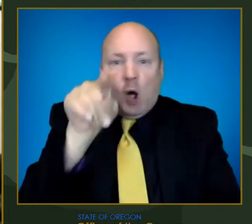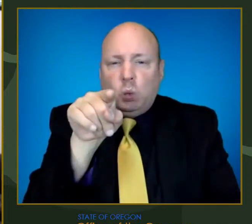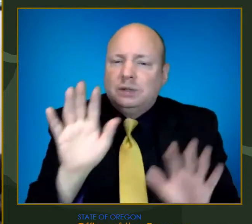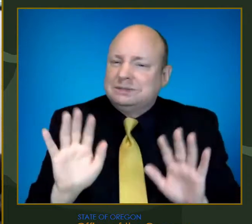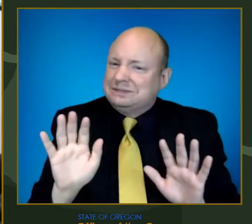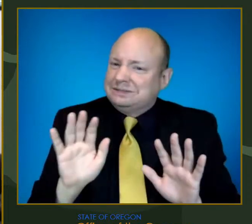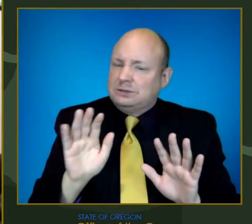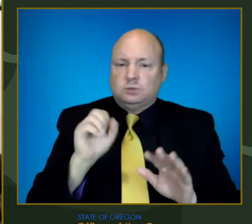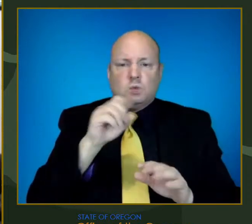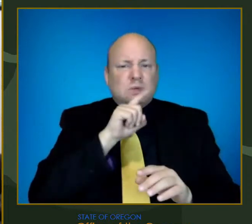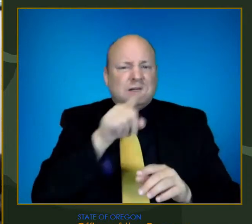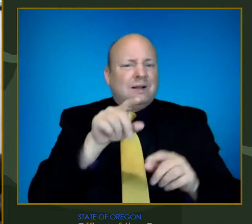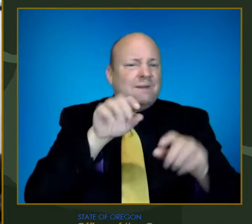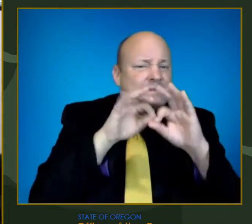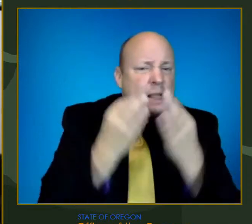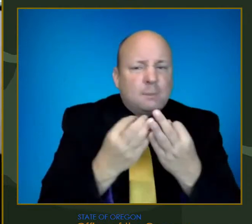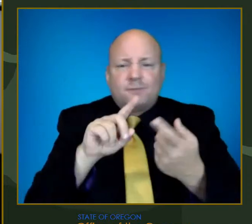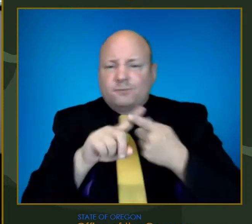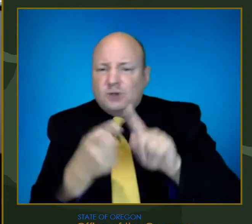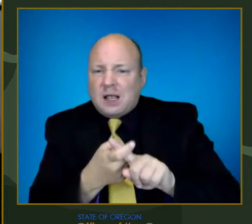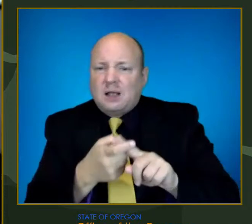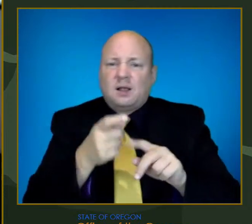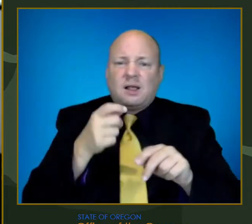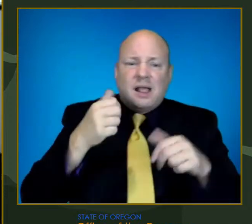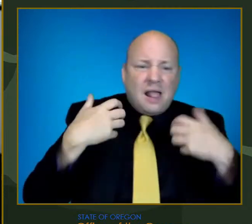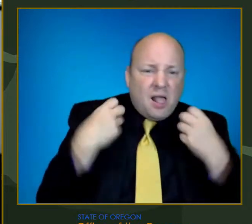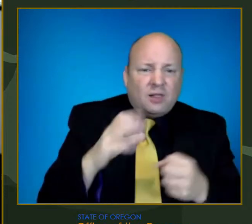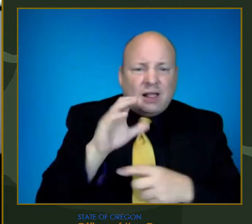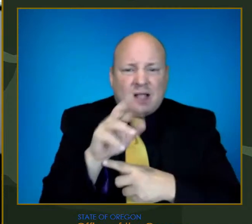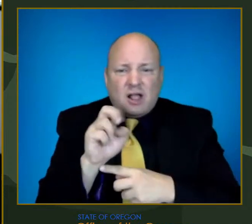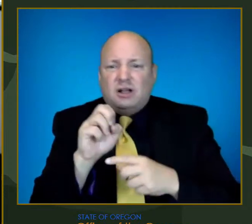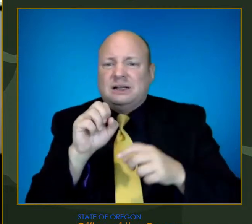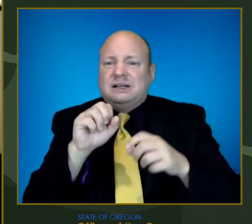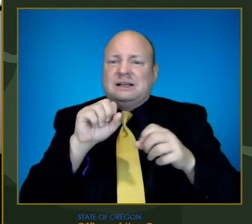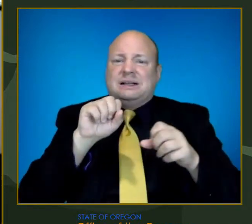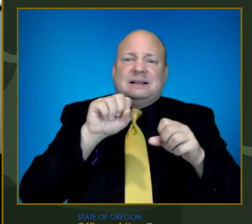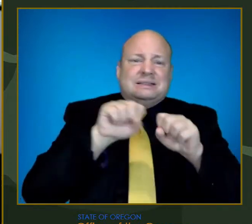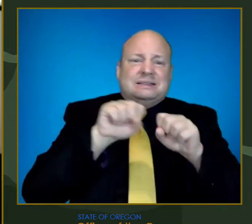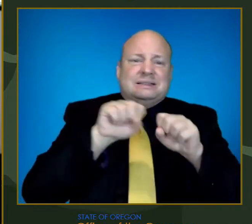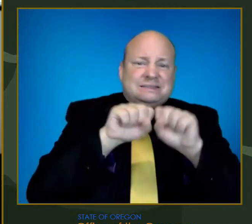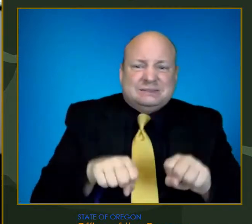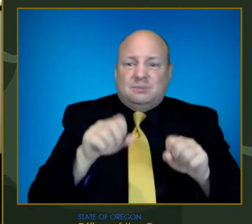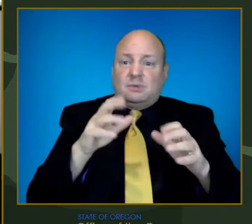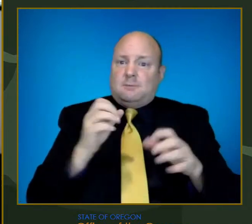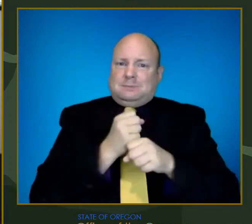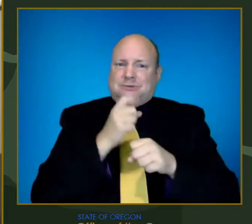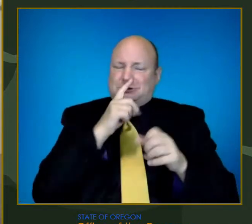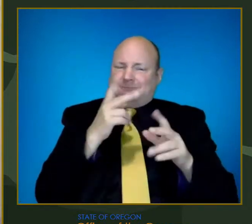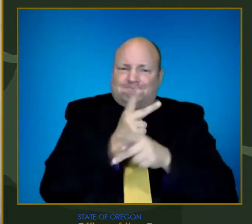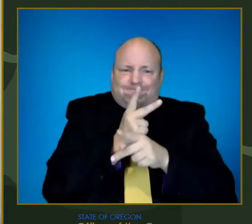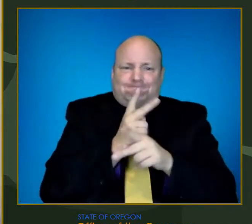be catastrophic. With that, I'd like to hand off to Dr. Dean Seidlinger, Oregon State Health Officer.